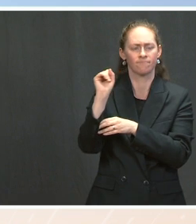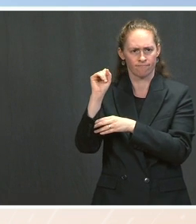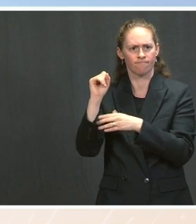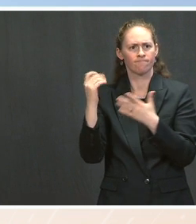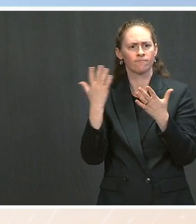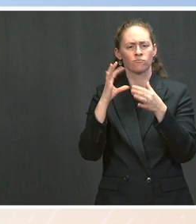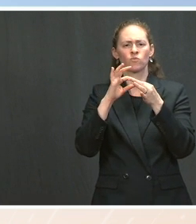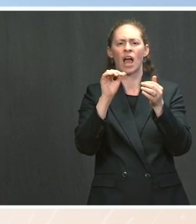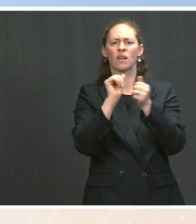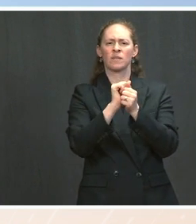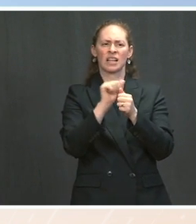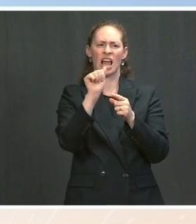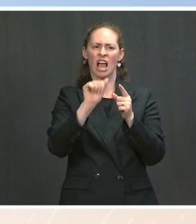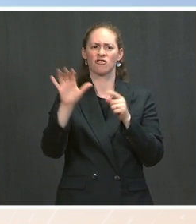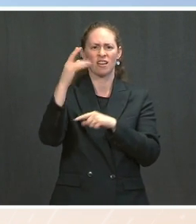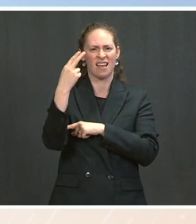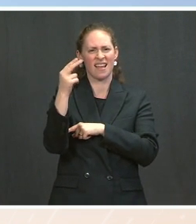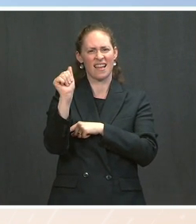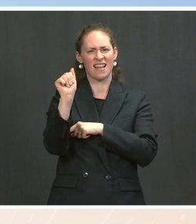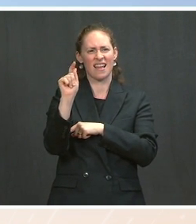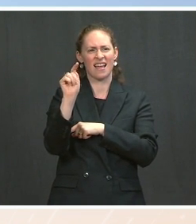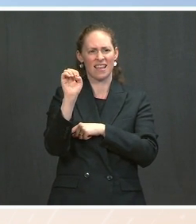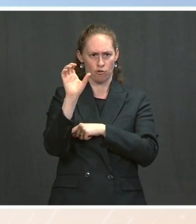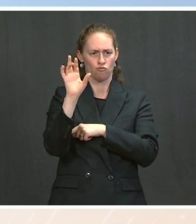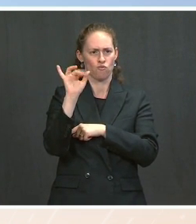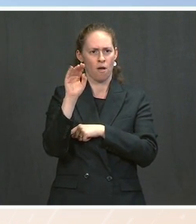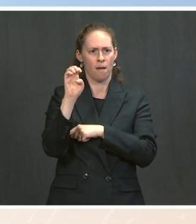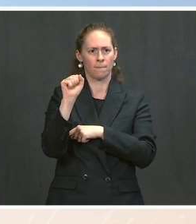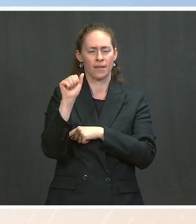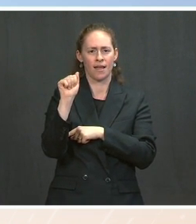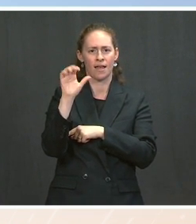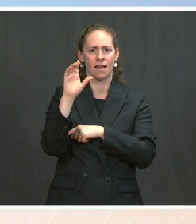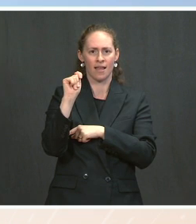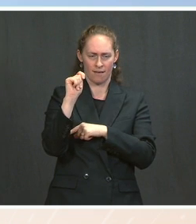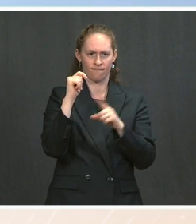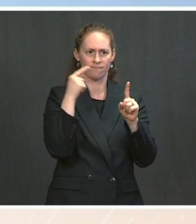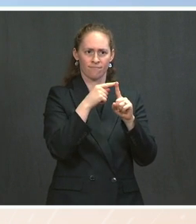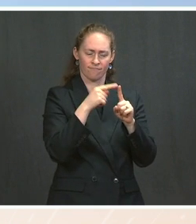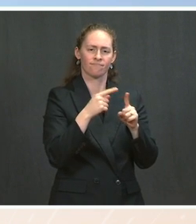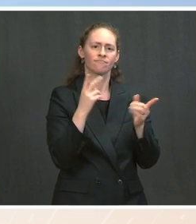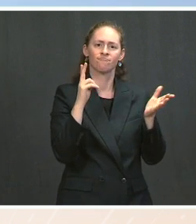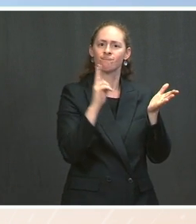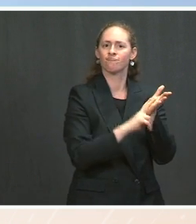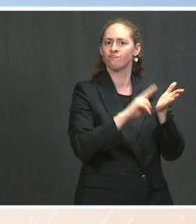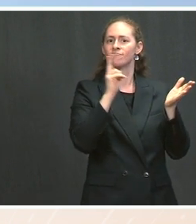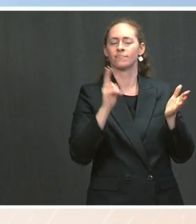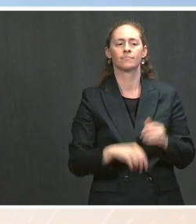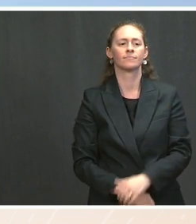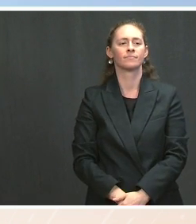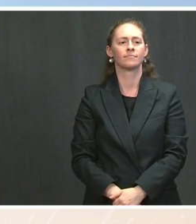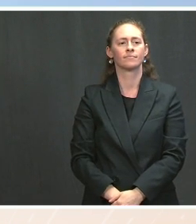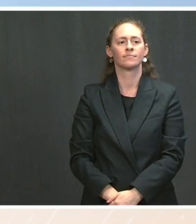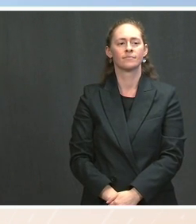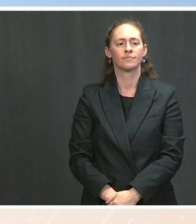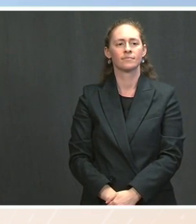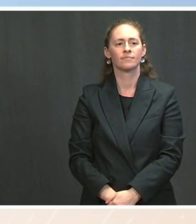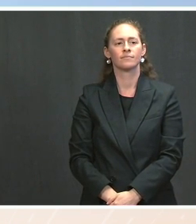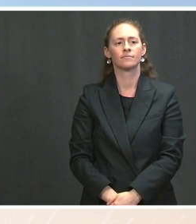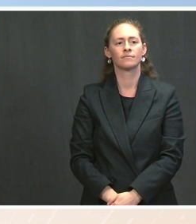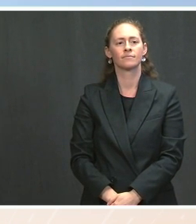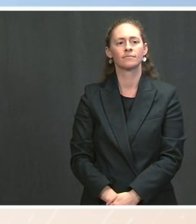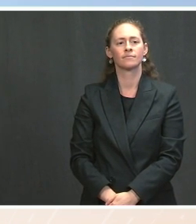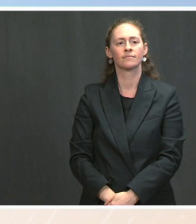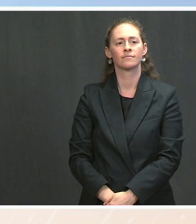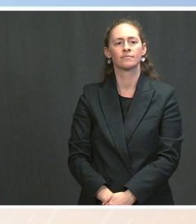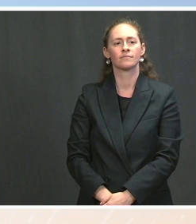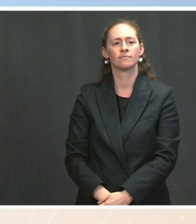Act that the president signed yesterday, the administration also announced plans back in March to reestablish the White House initiative on Asian Americans and Pacific Islanders.